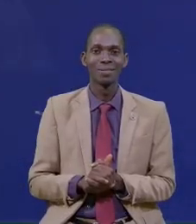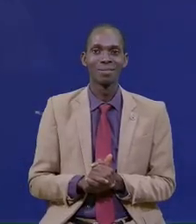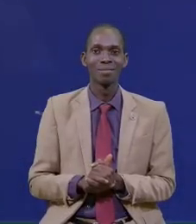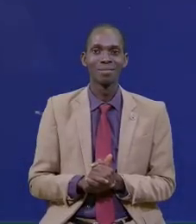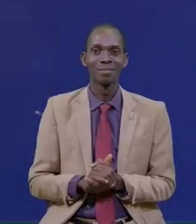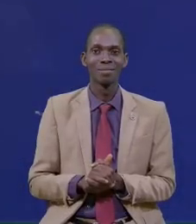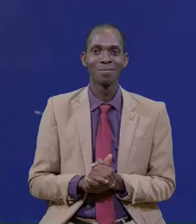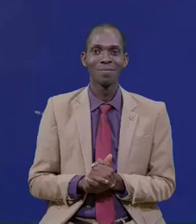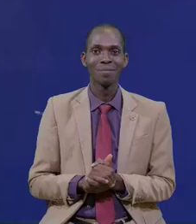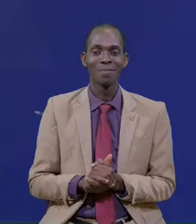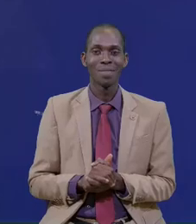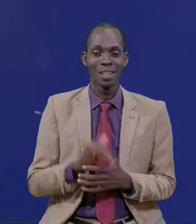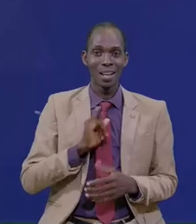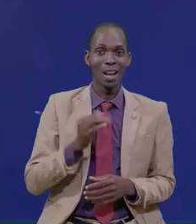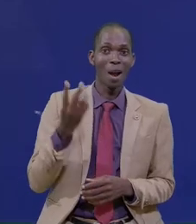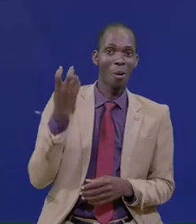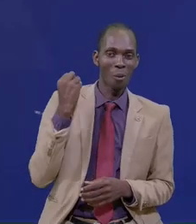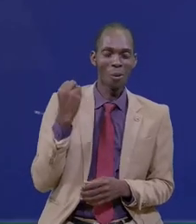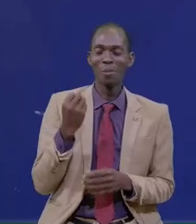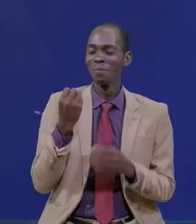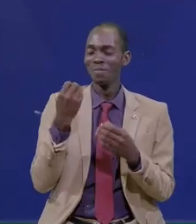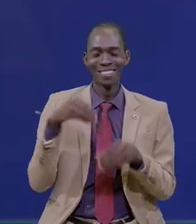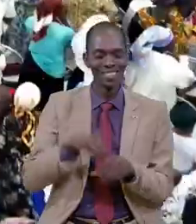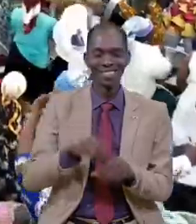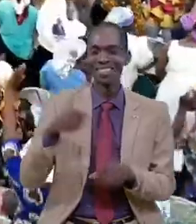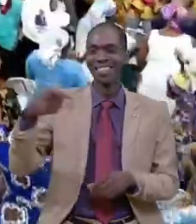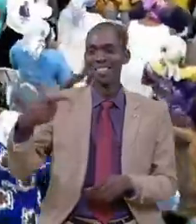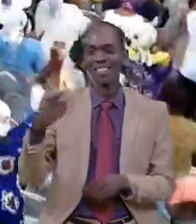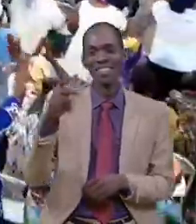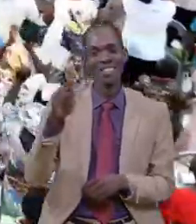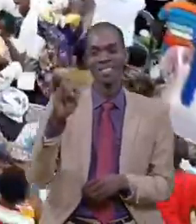I was in Kumasi before many of you were born.